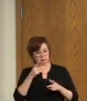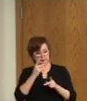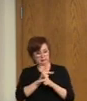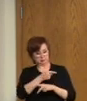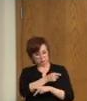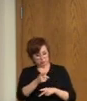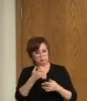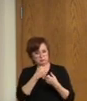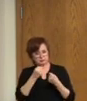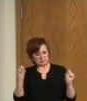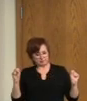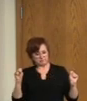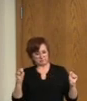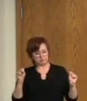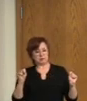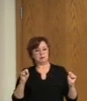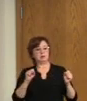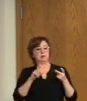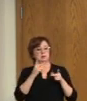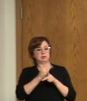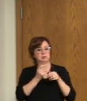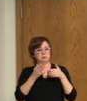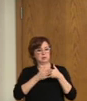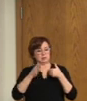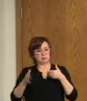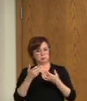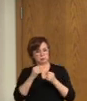safety, their neighbors' safety, and their family's safety.